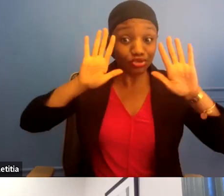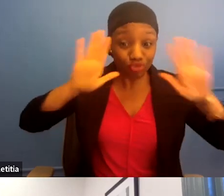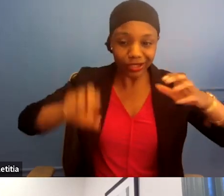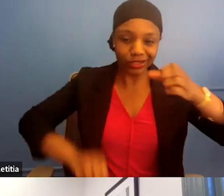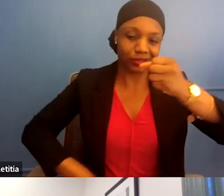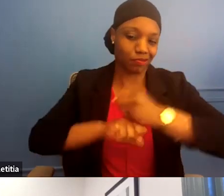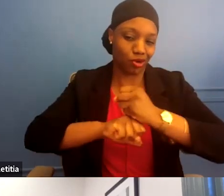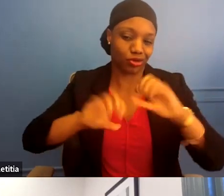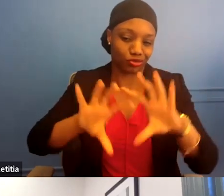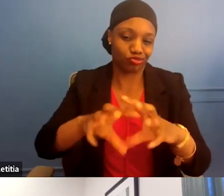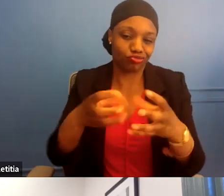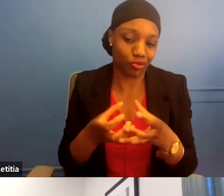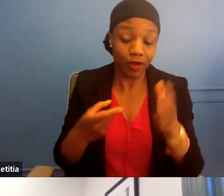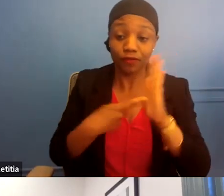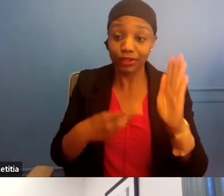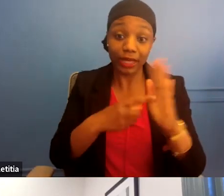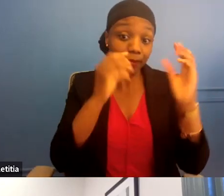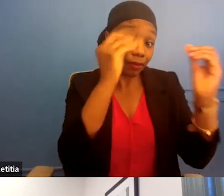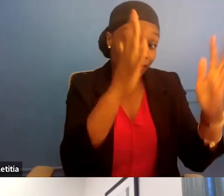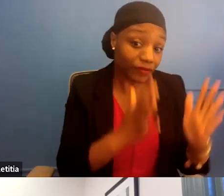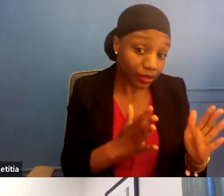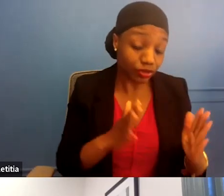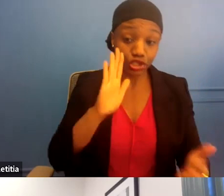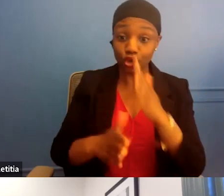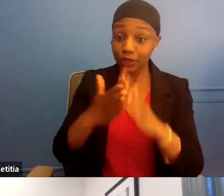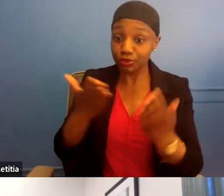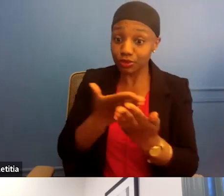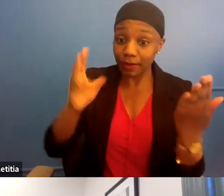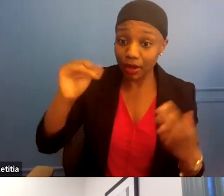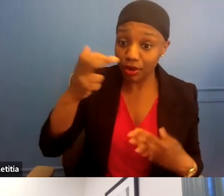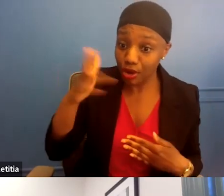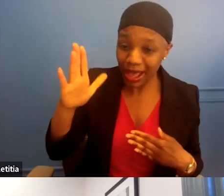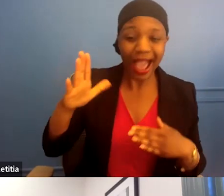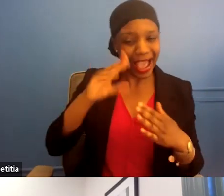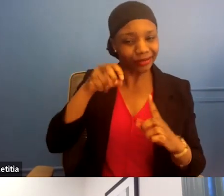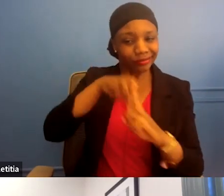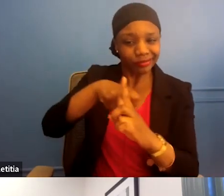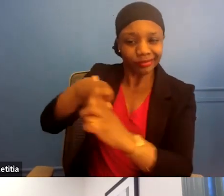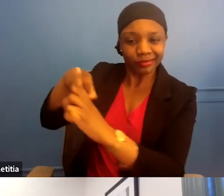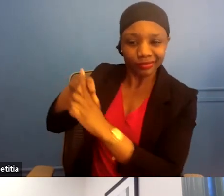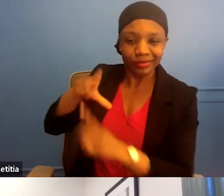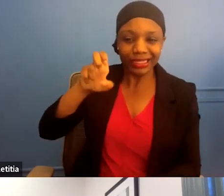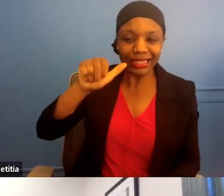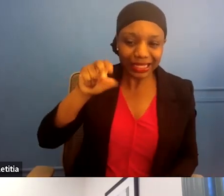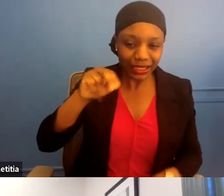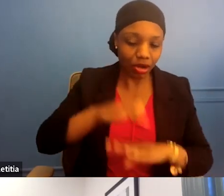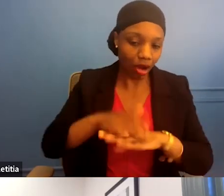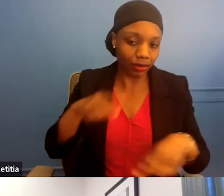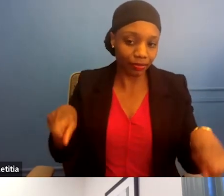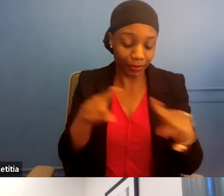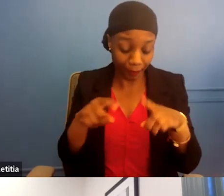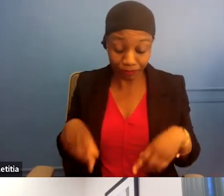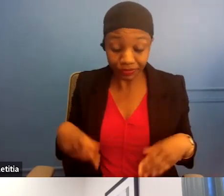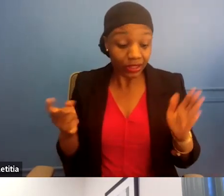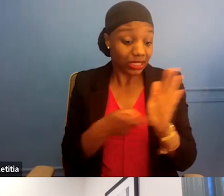your professors that are at Mount Holyoke. You have the rest of your community there, and lean on them when you need them. Sometimes it might be